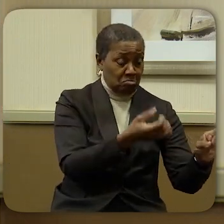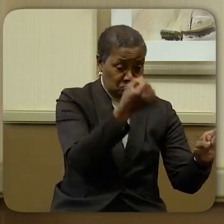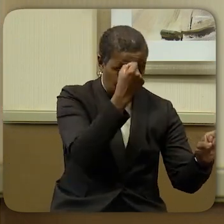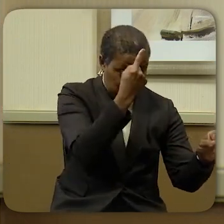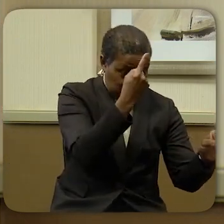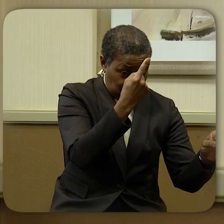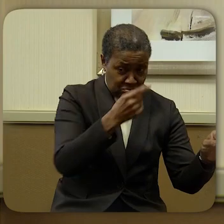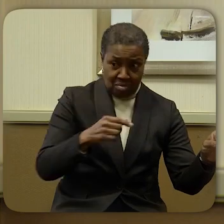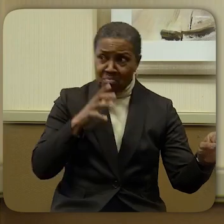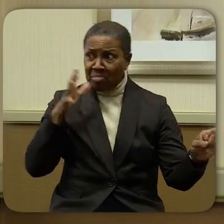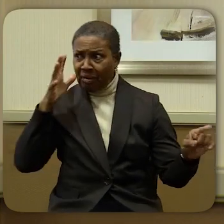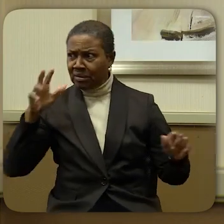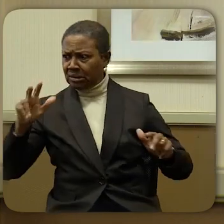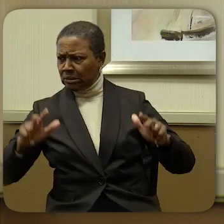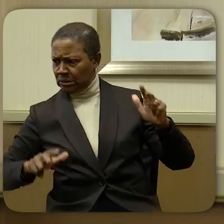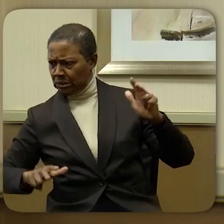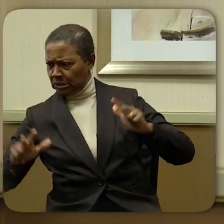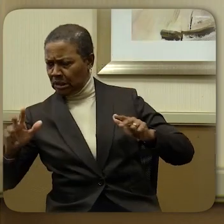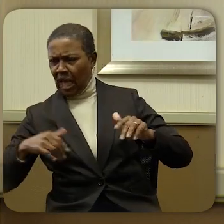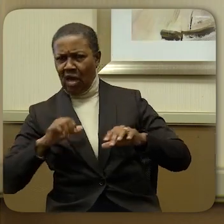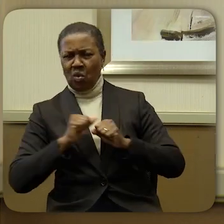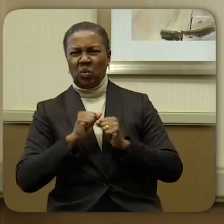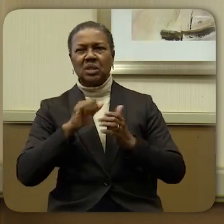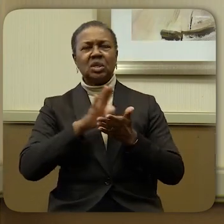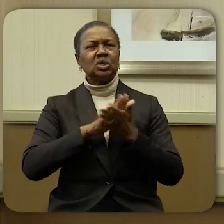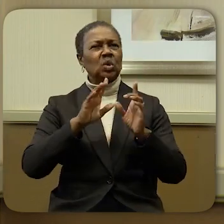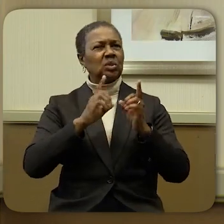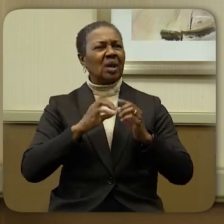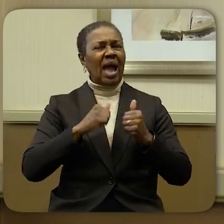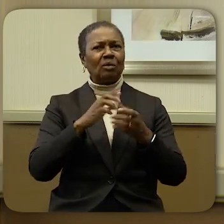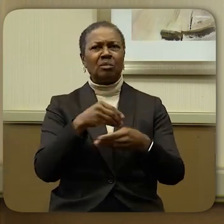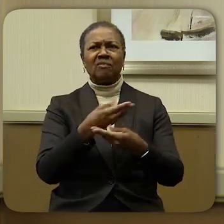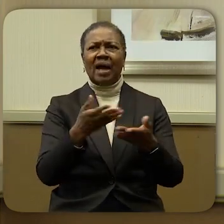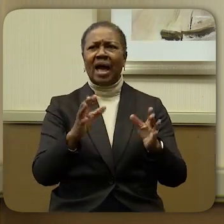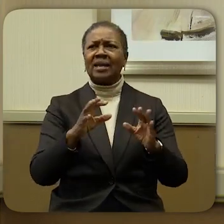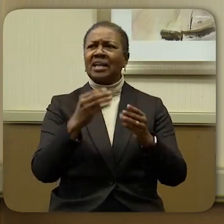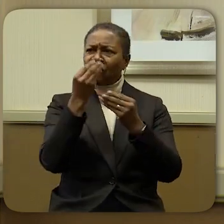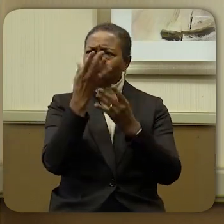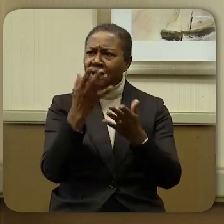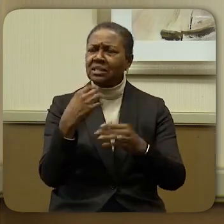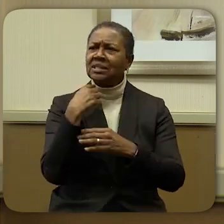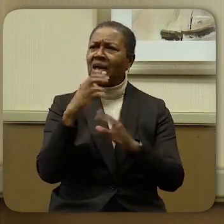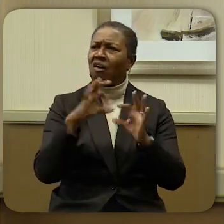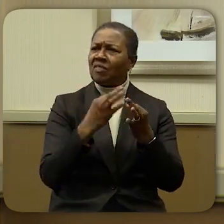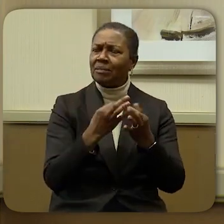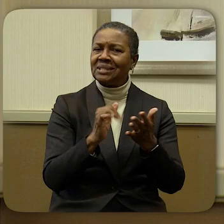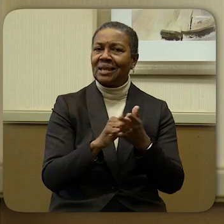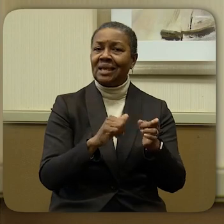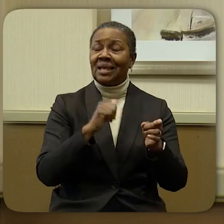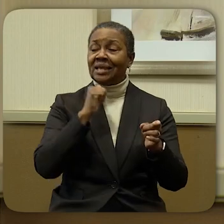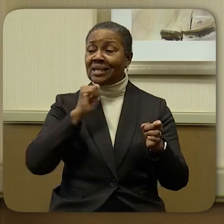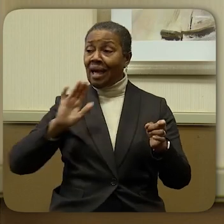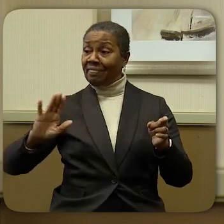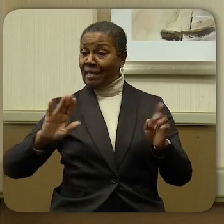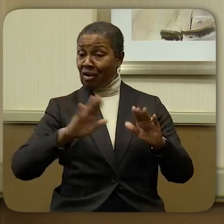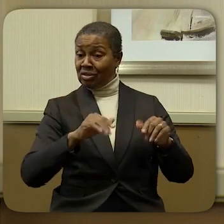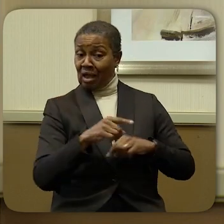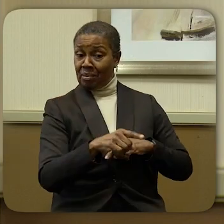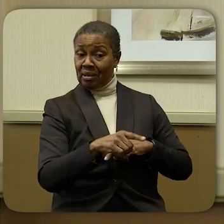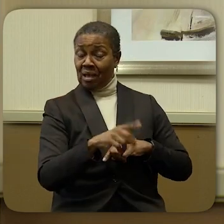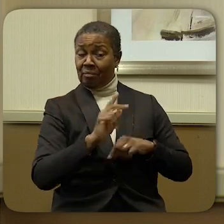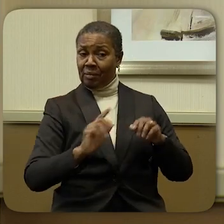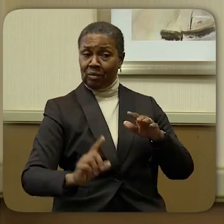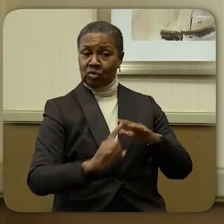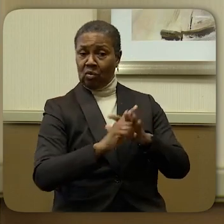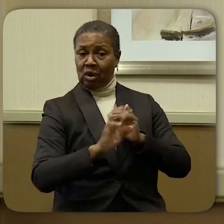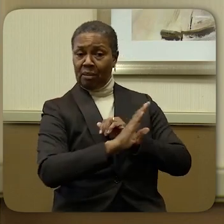of different school districts around how do we just provide information to families so that sometimes it's not their own child, but they have people coming